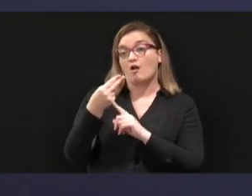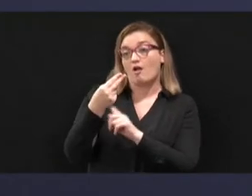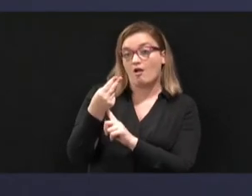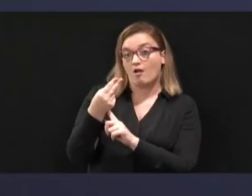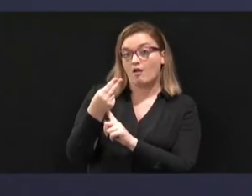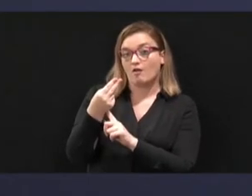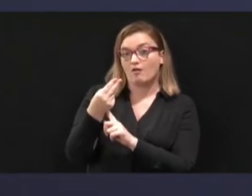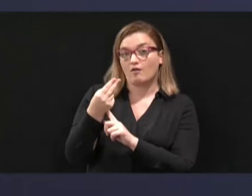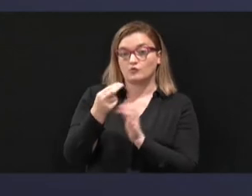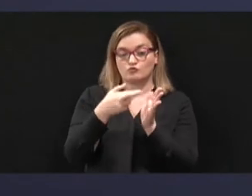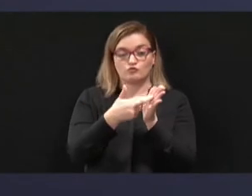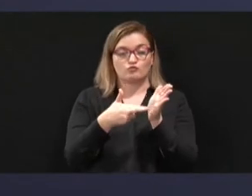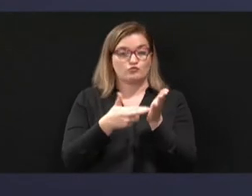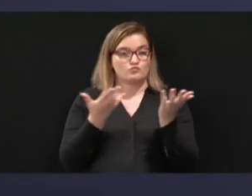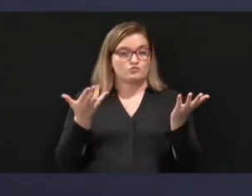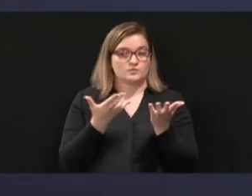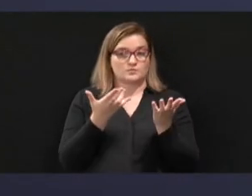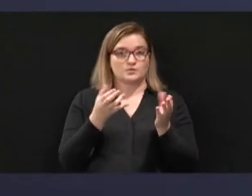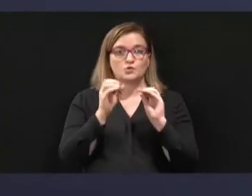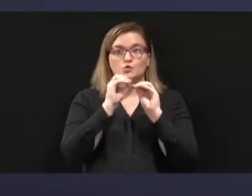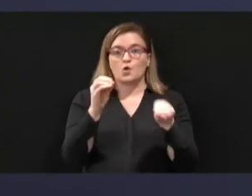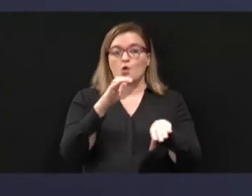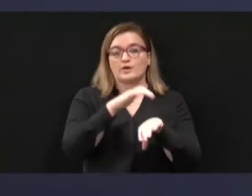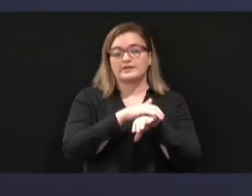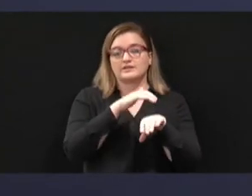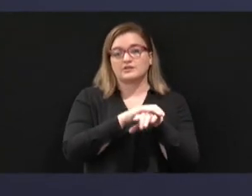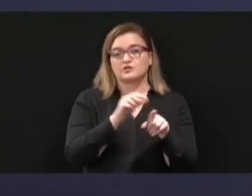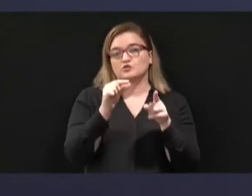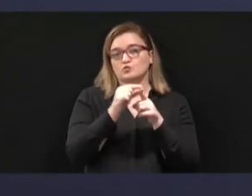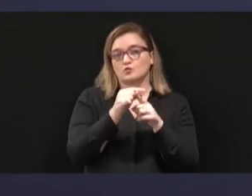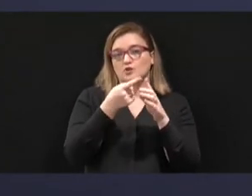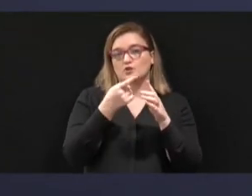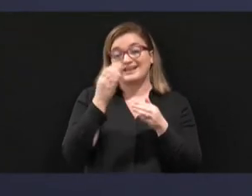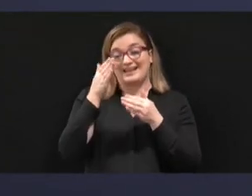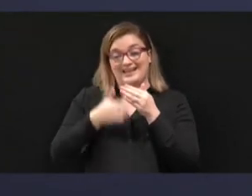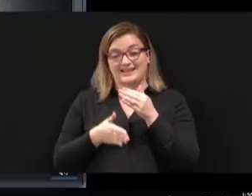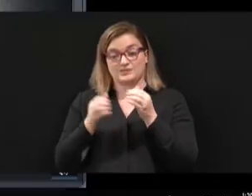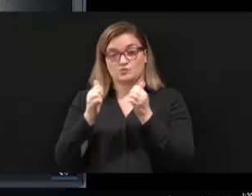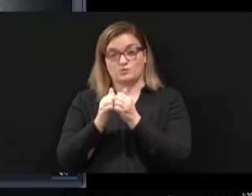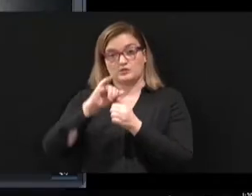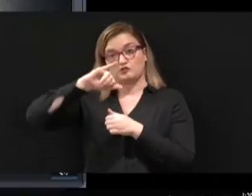And the rule. No English word ends with J.